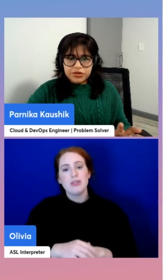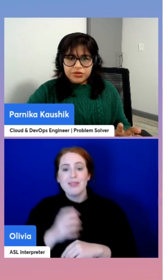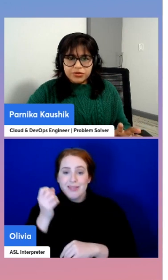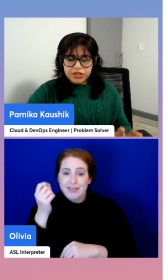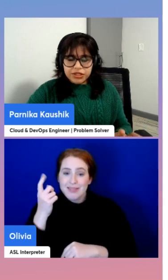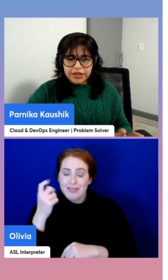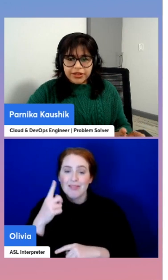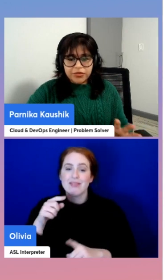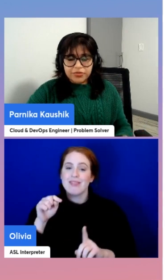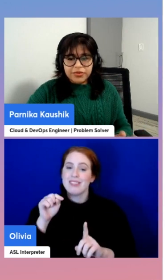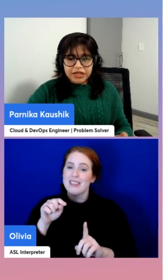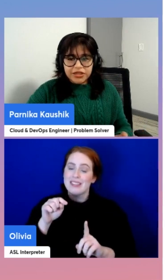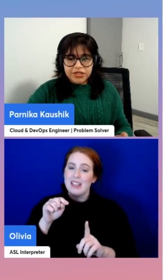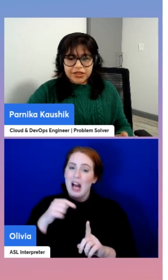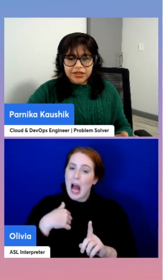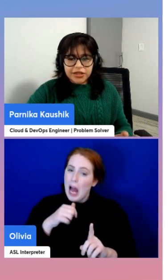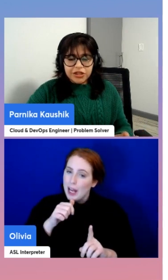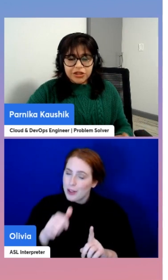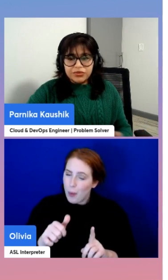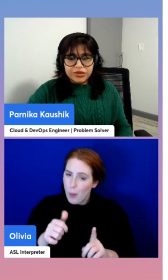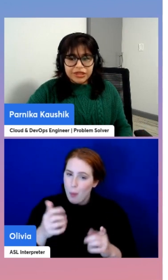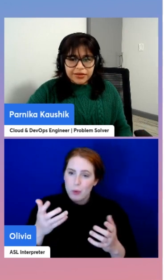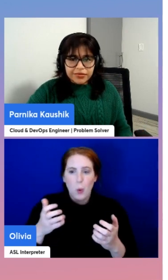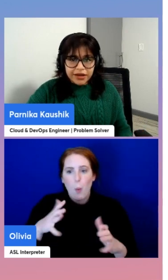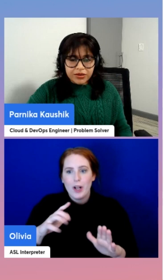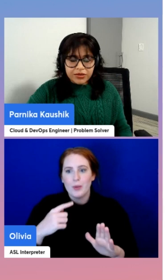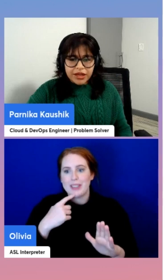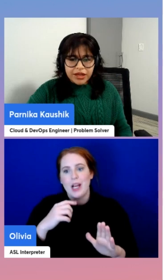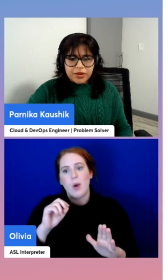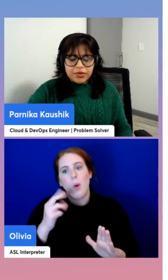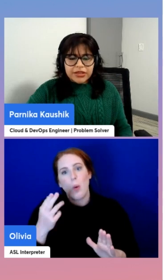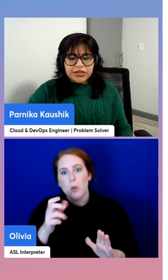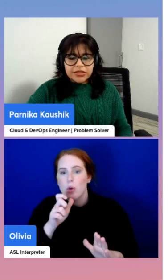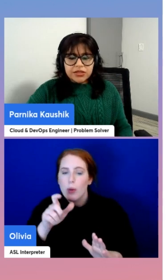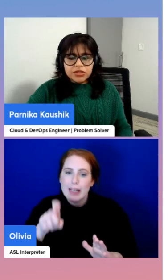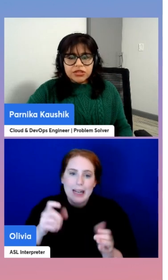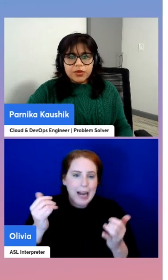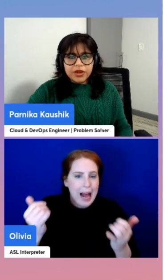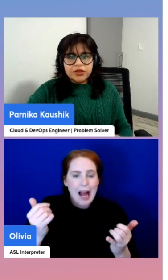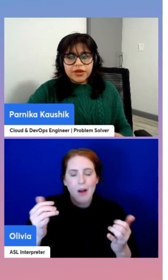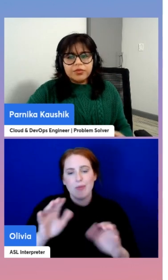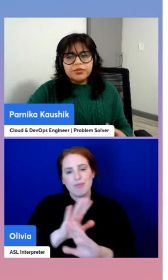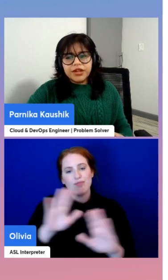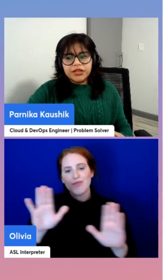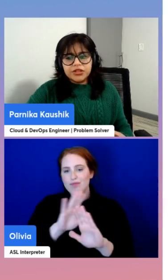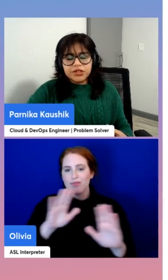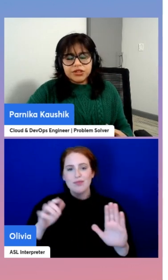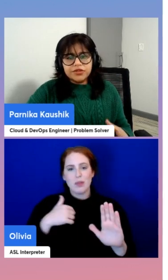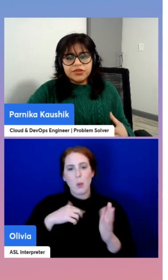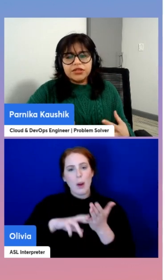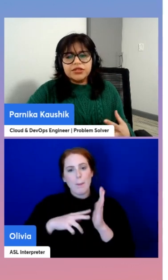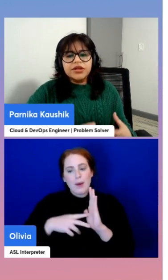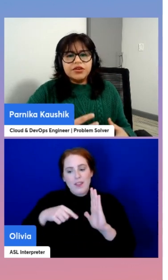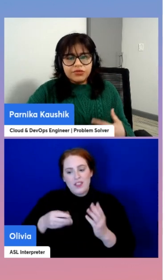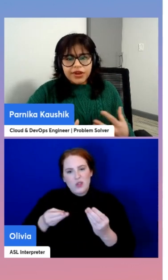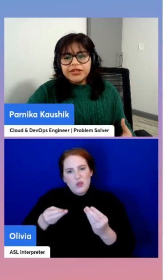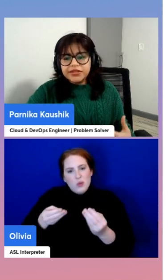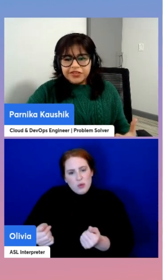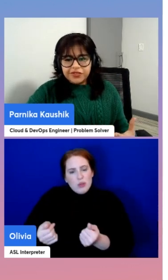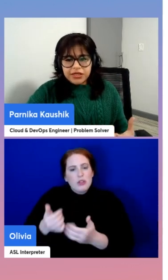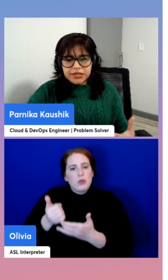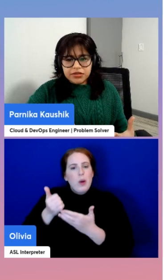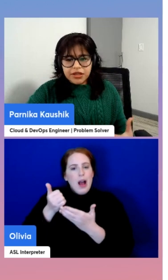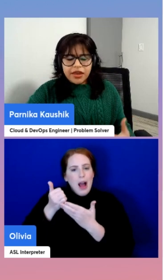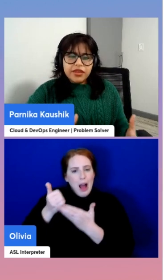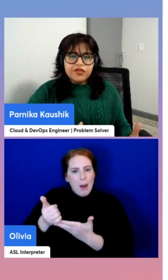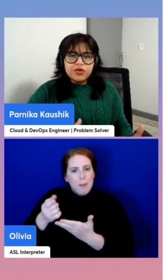meant to say that I'm not meaning to say that you don't need them now, but that this solution is a way to help your engineers achieve results